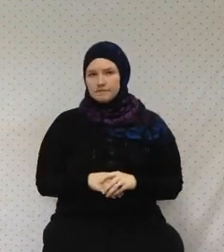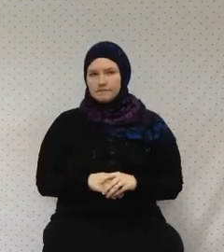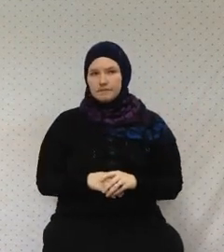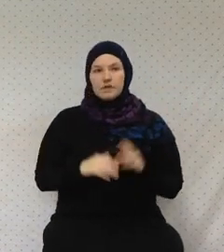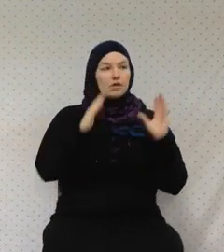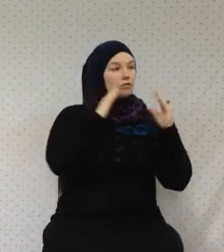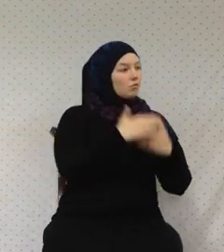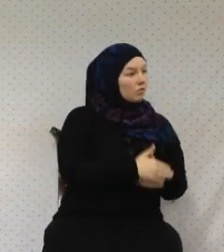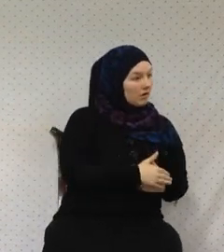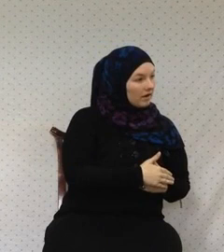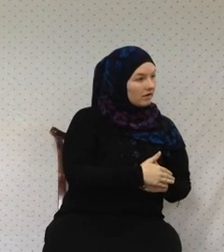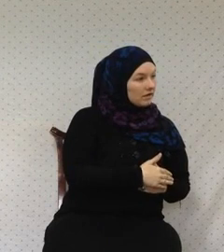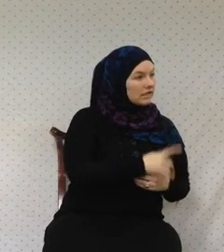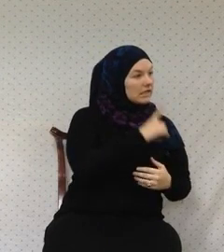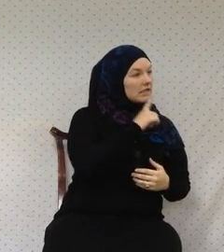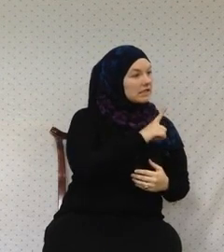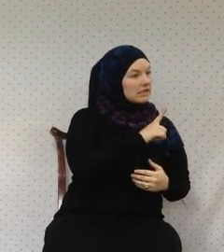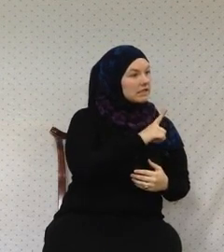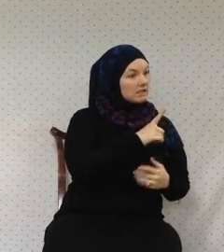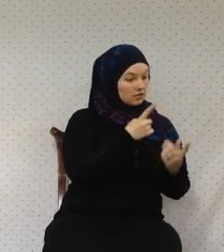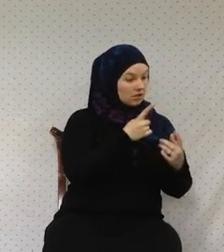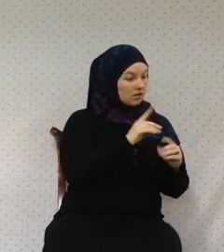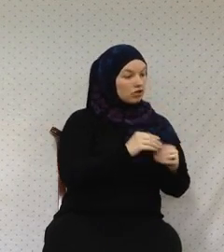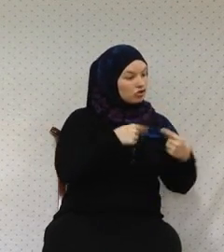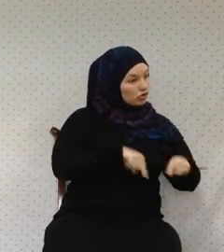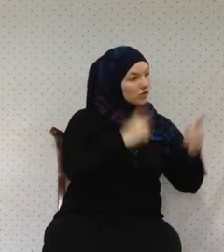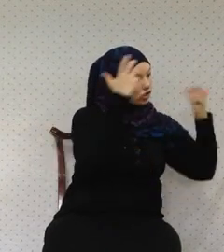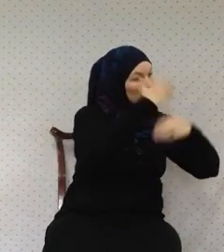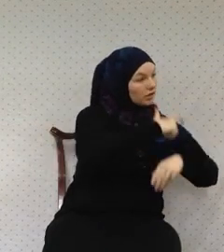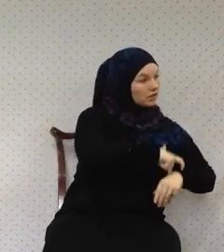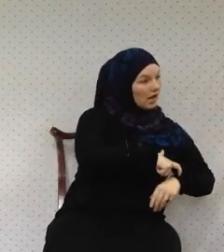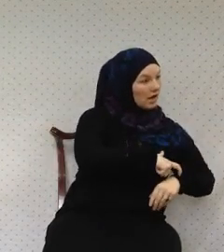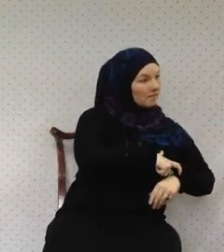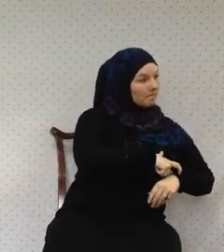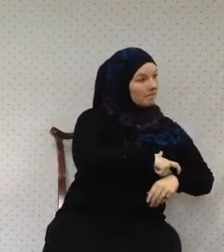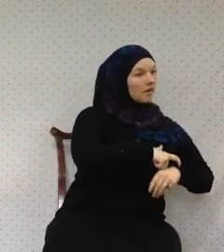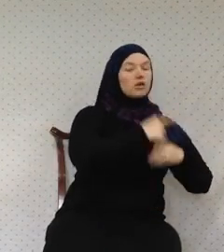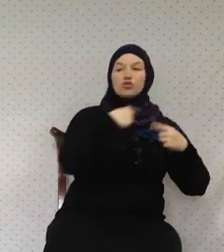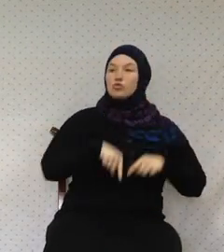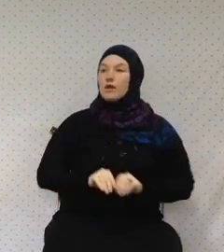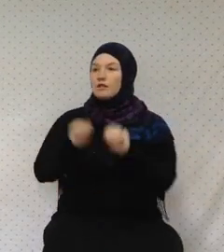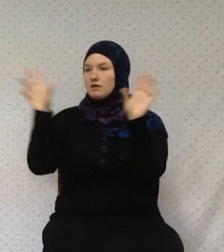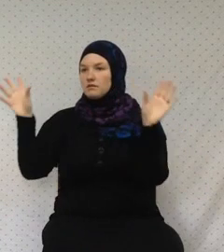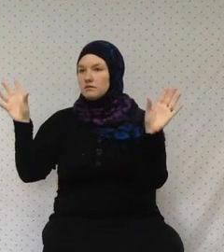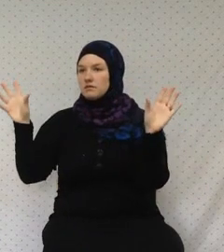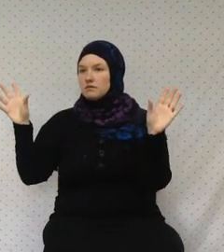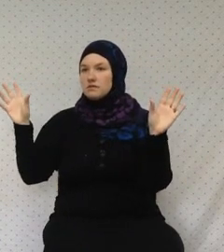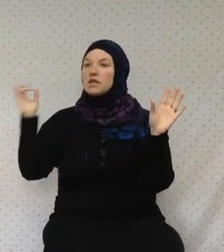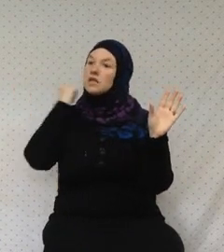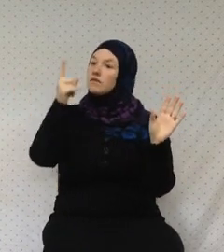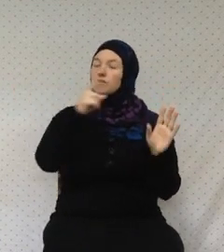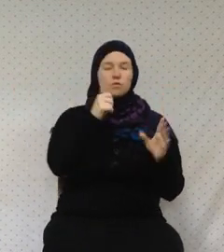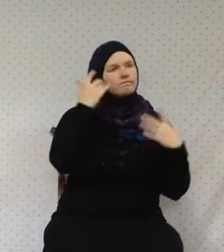means it is your torch in the darkness of life. Your prayer should act in that